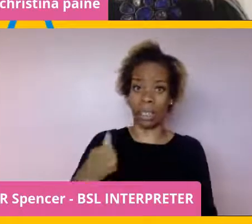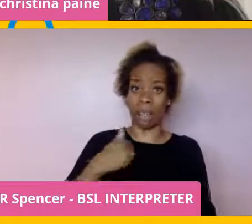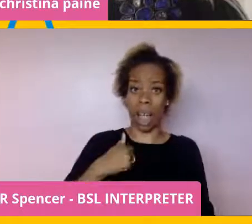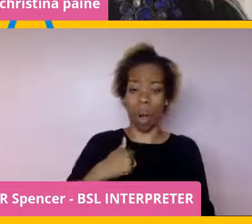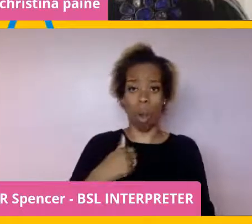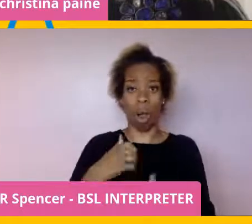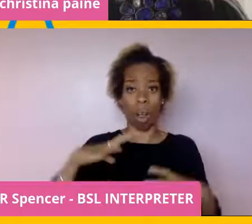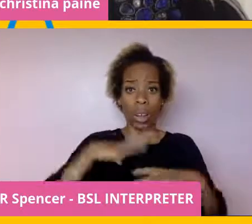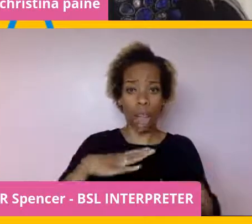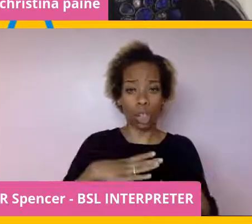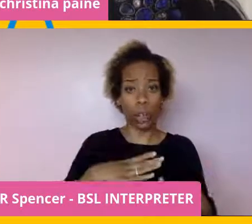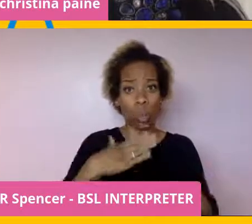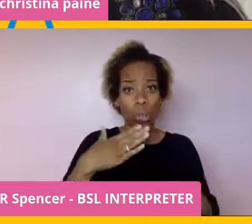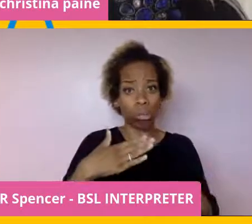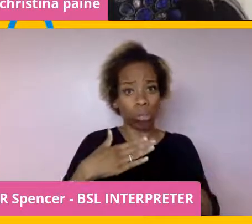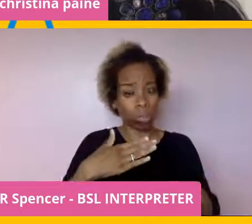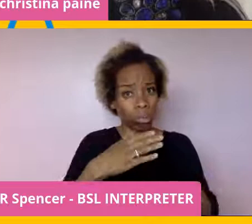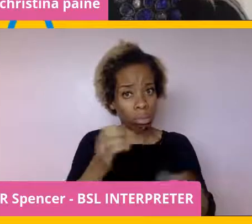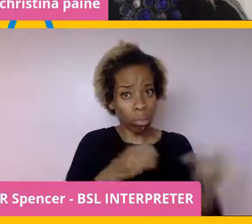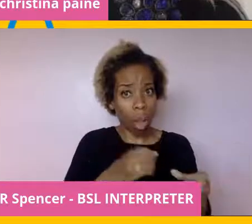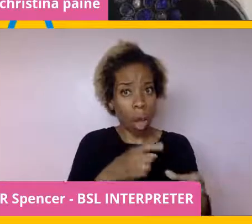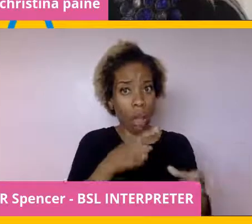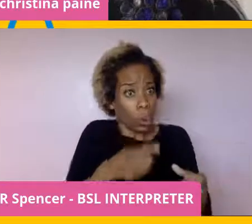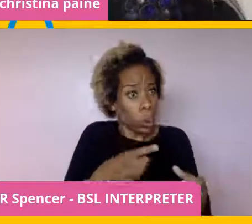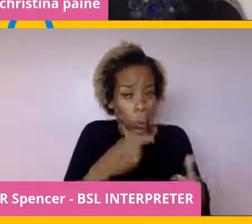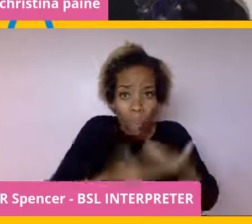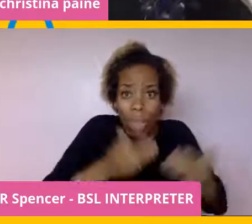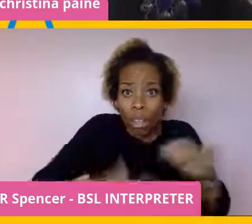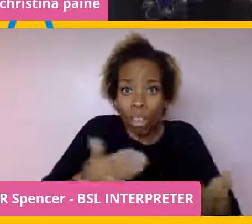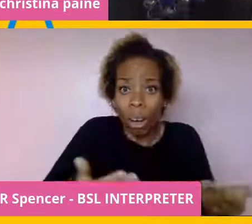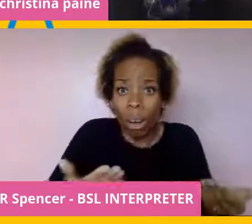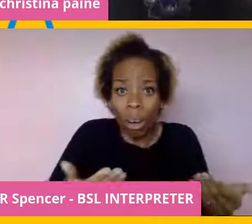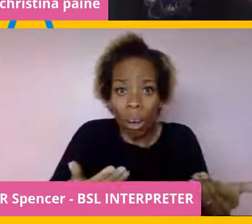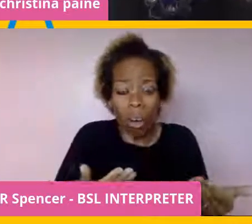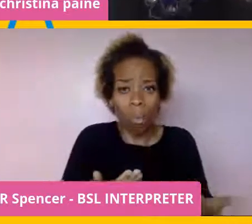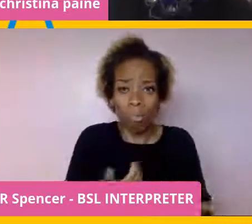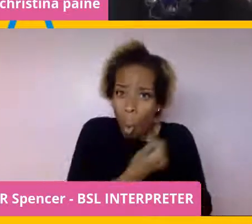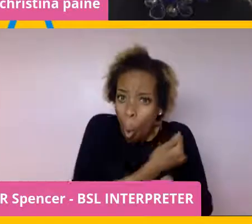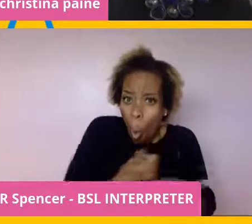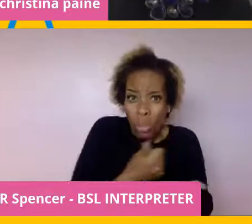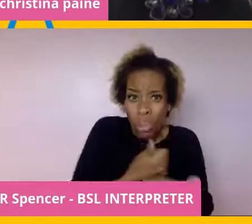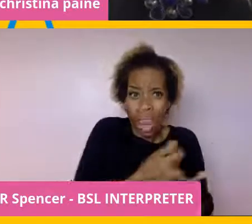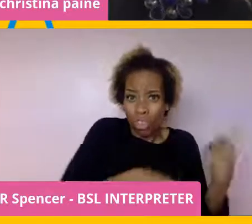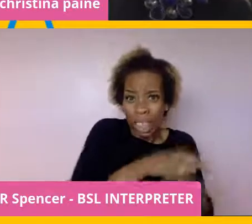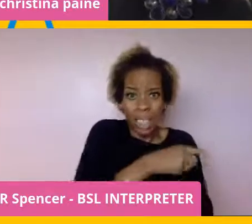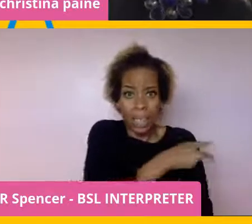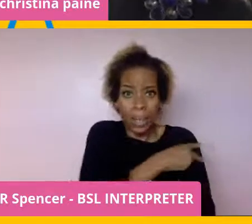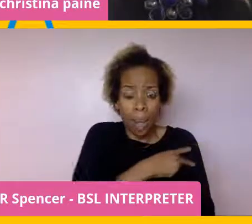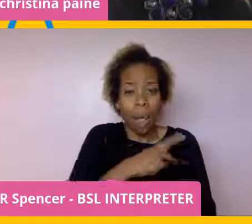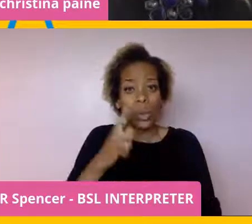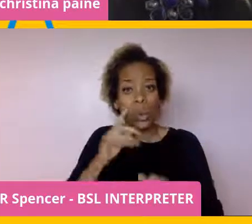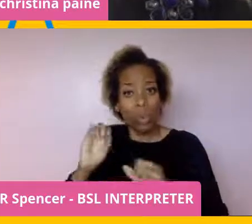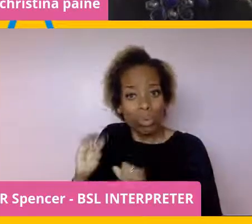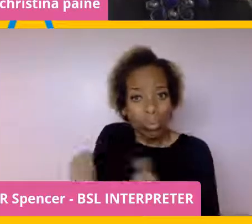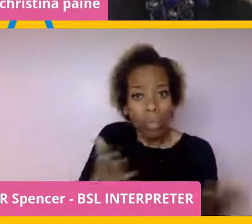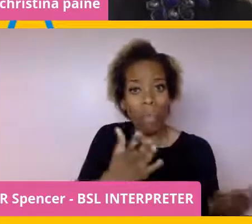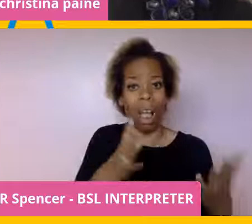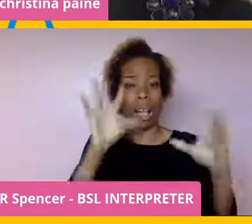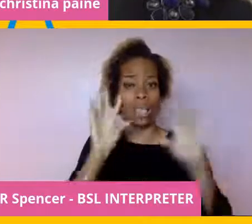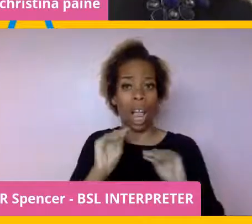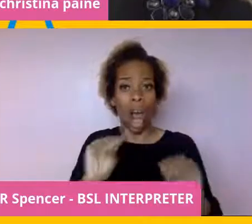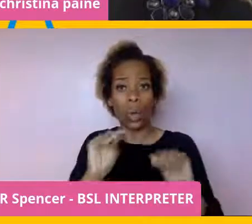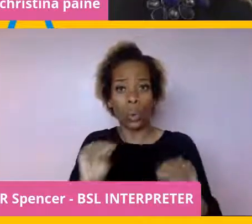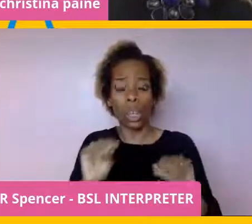institutions to work. They rely on workers, ordinary workers, to provide the education, to do the research